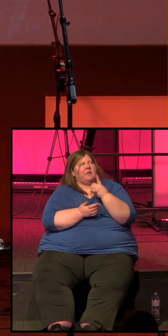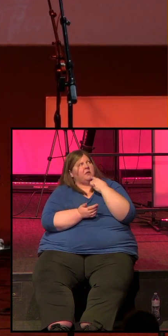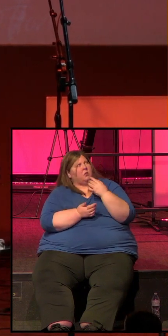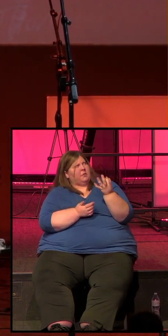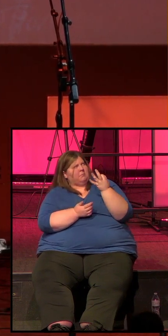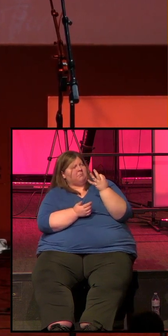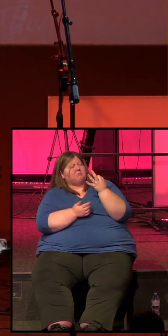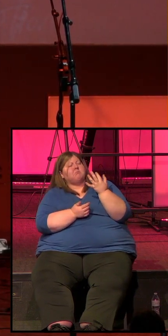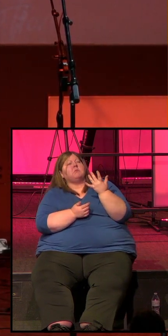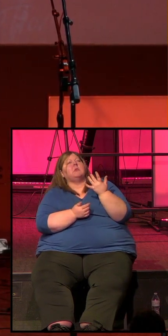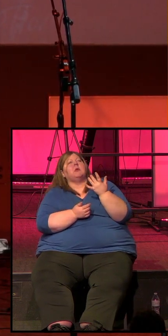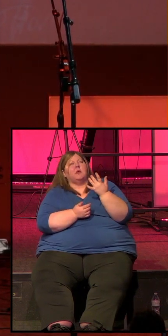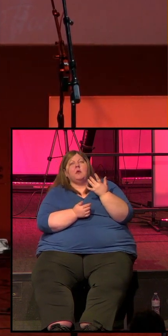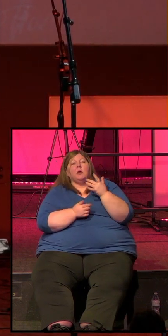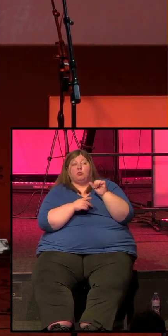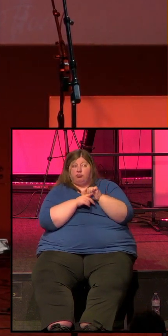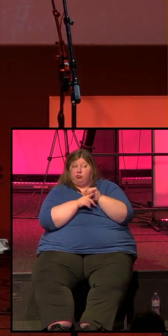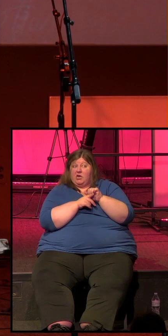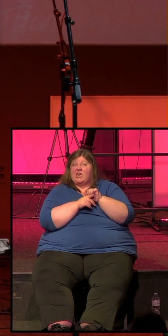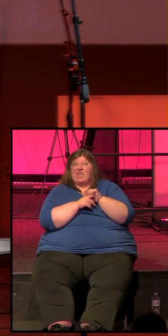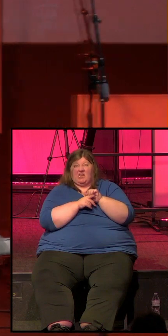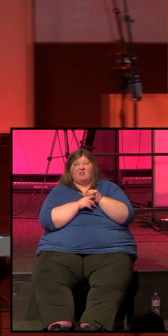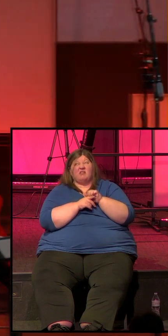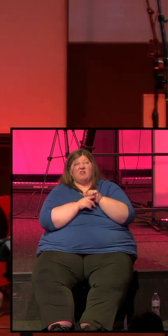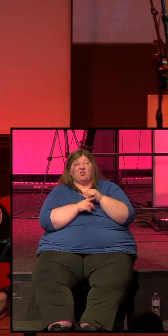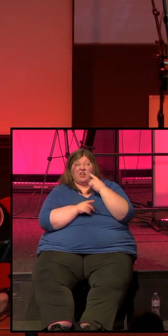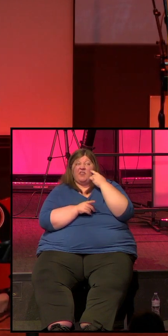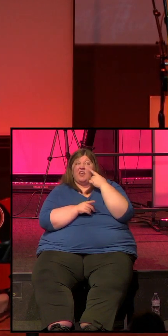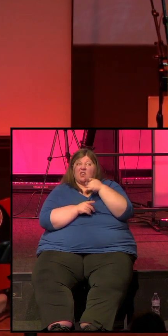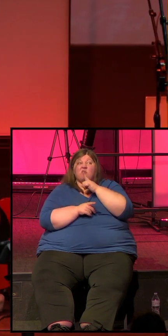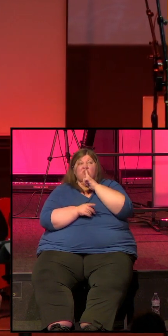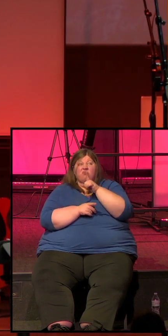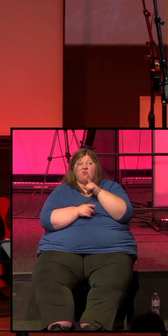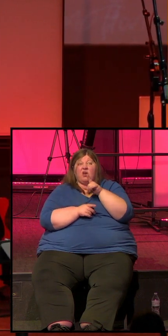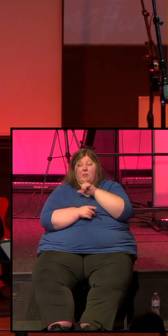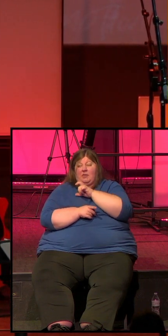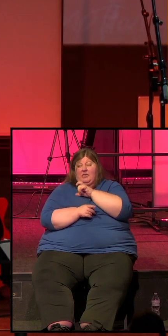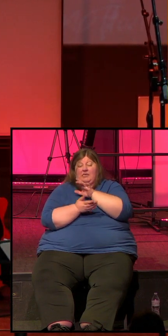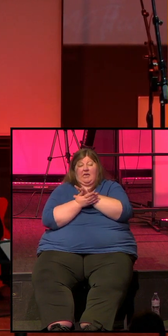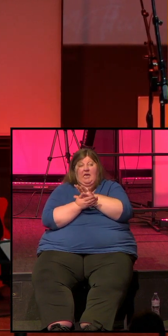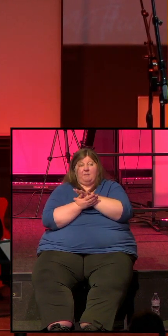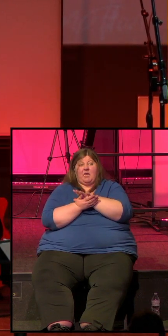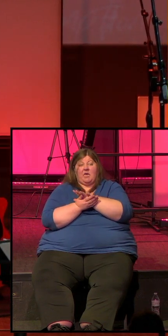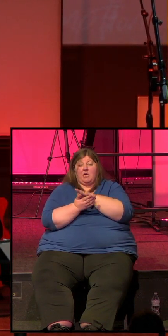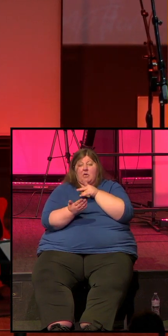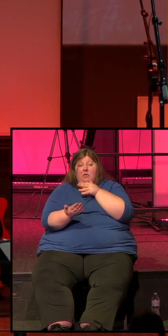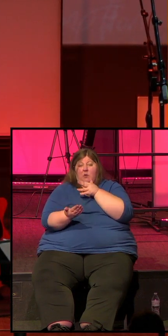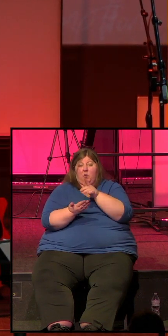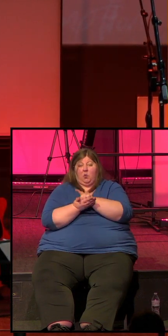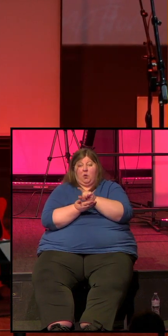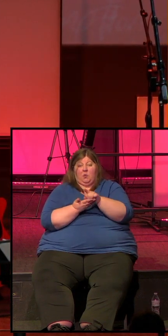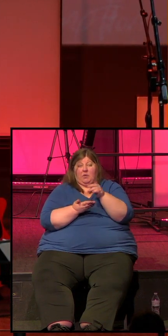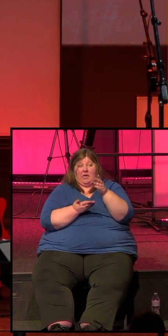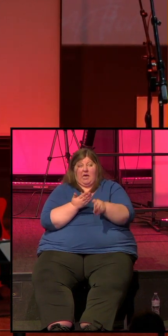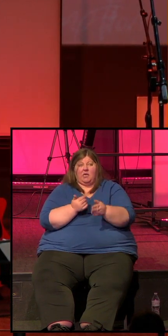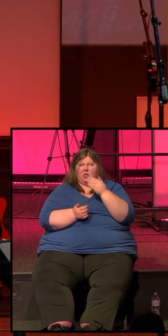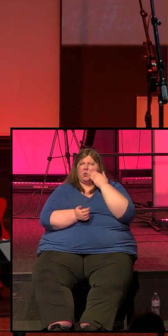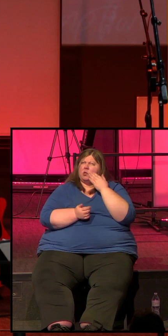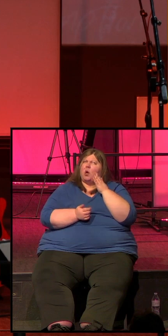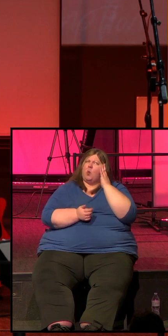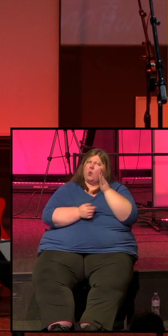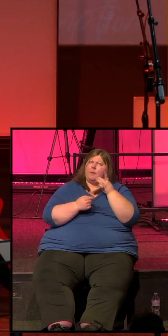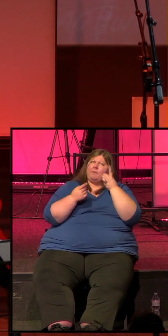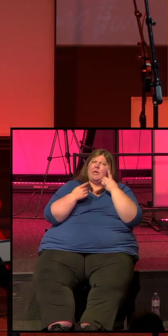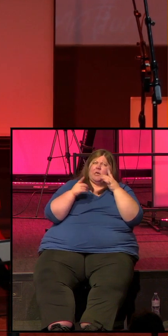you go into this, like, training, they're going to treat you like you're in the academy, and you will know at the end of it if you're going to be a cop or not. I went, sweet, sounds